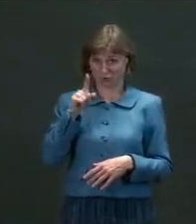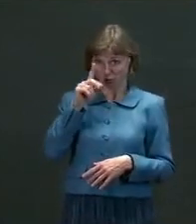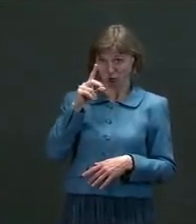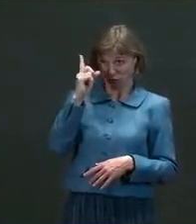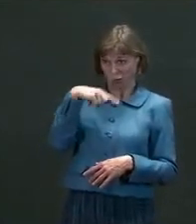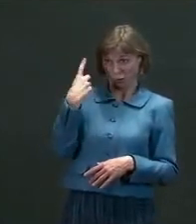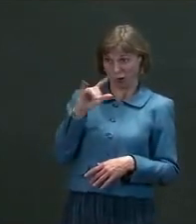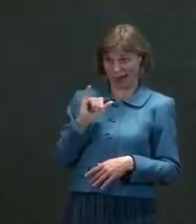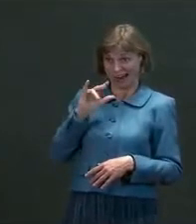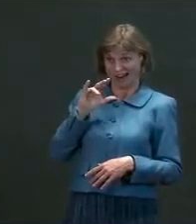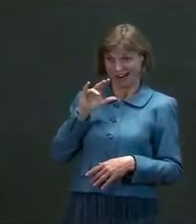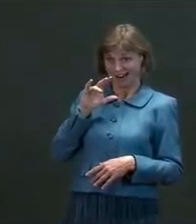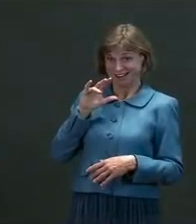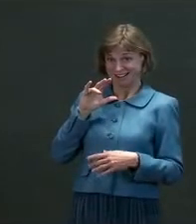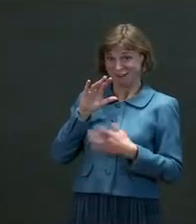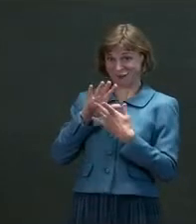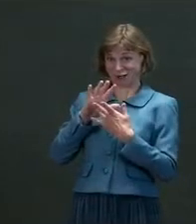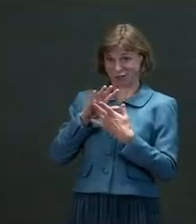a freshman.